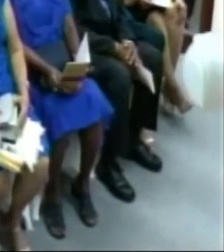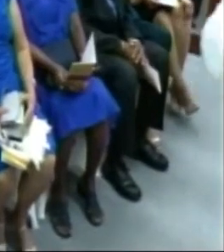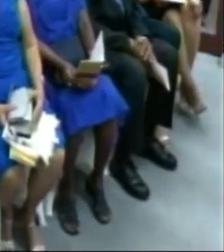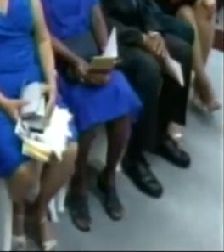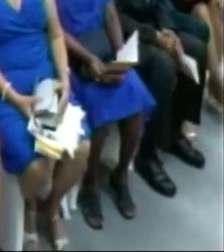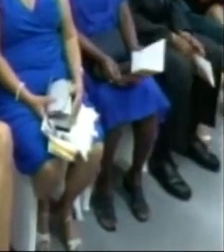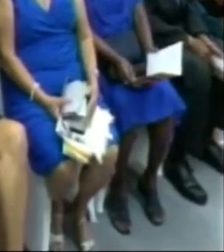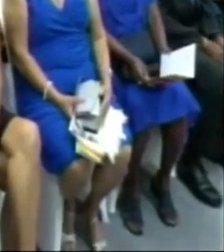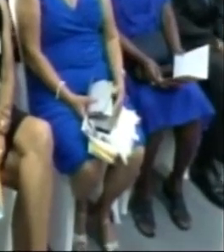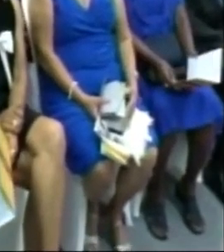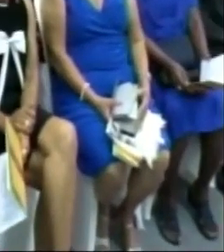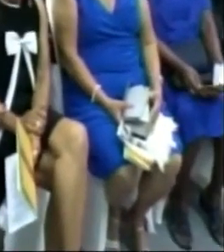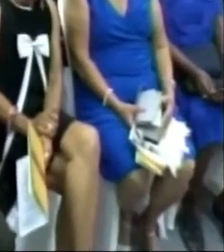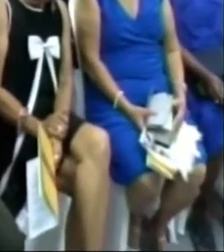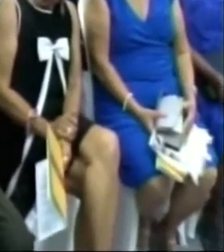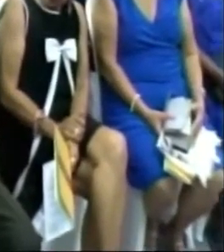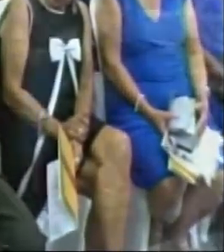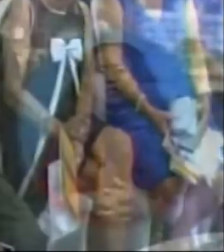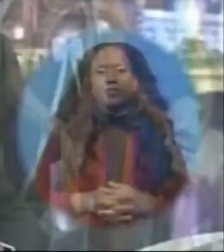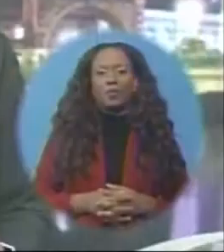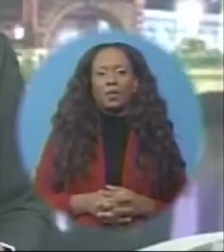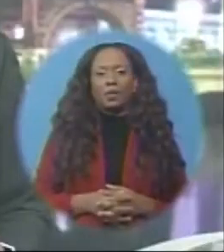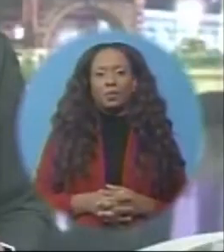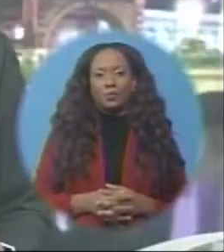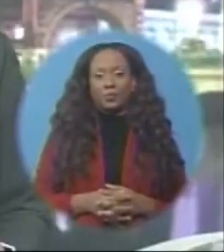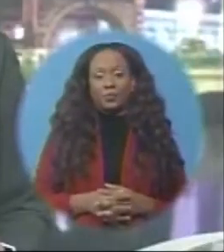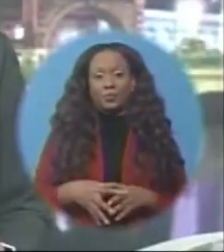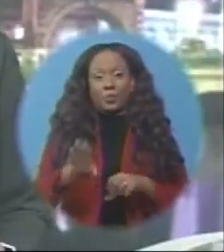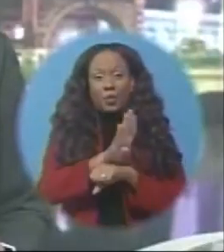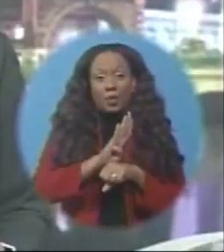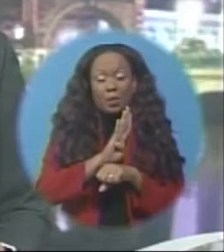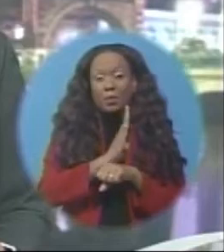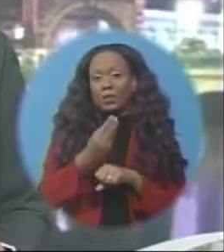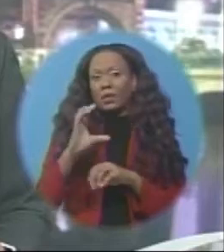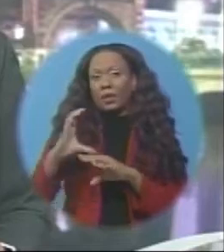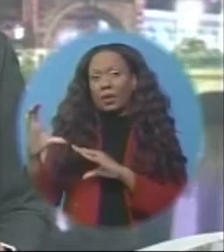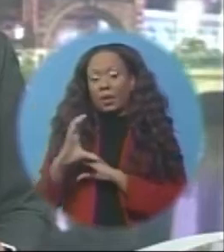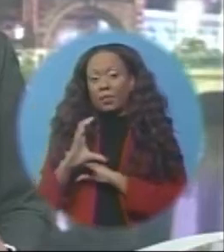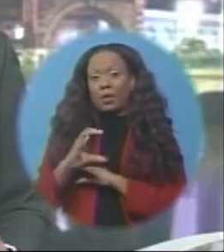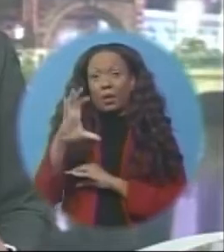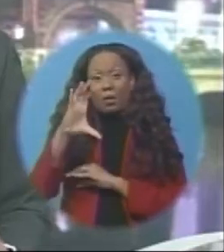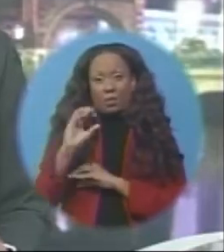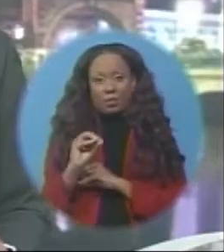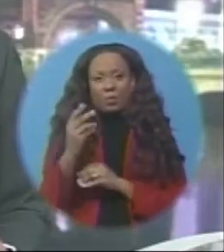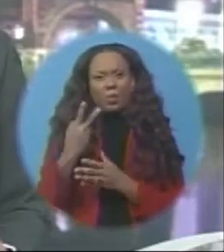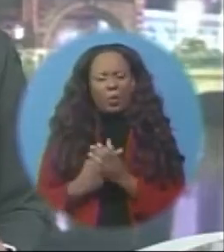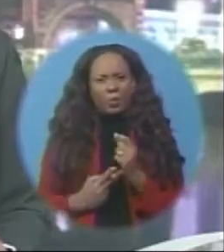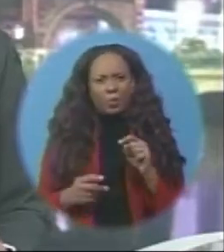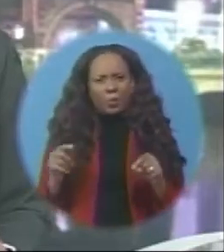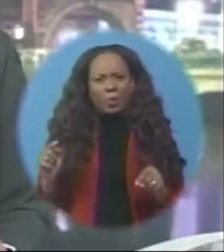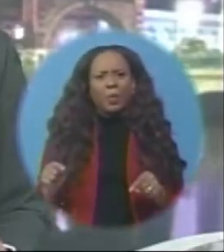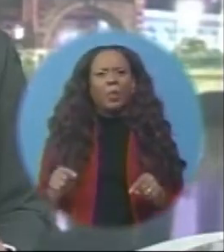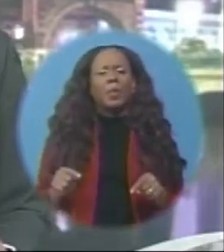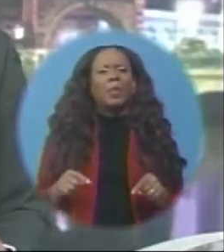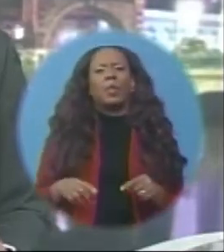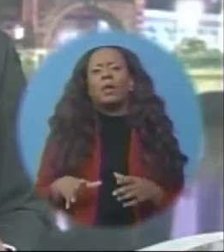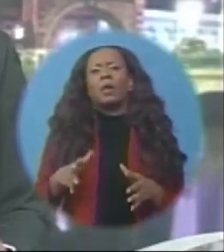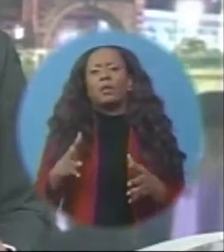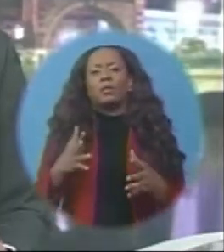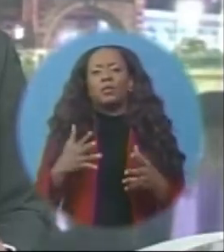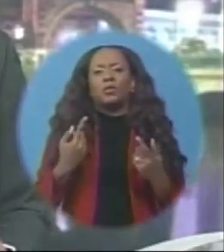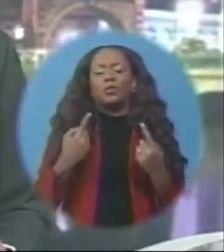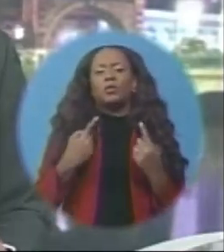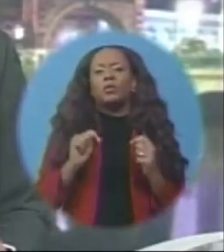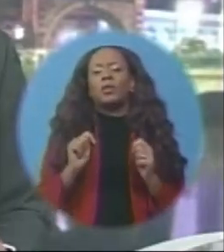sector. Rianne Phillips, CBC News. Thanks, Rianne. Well, local and regional companies have had mixed fortunes in trying